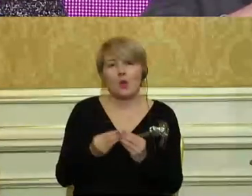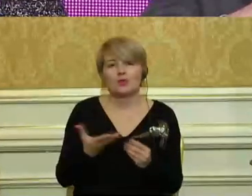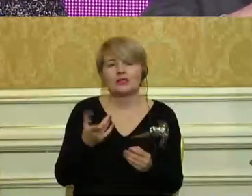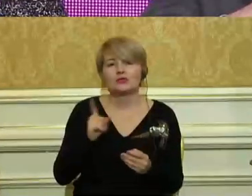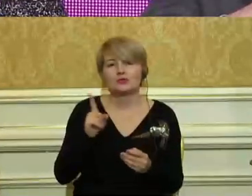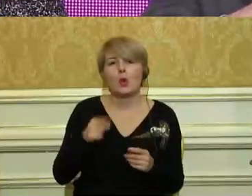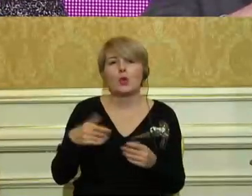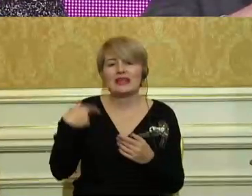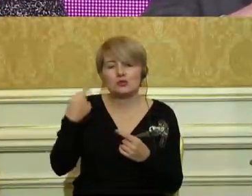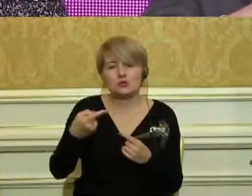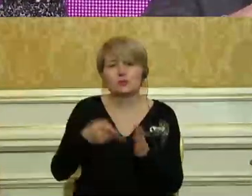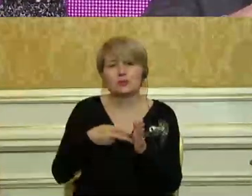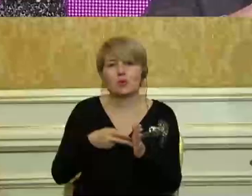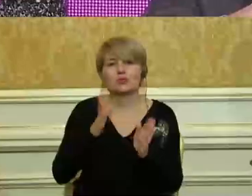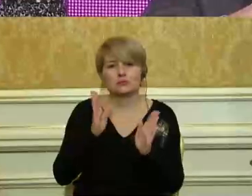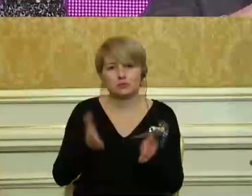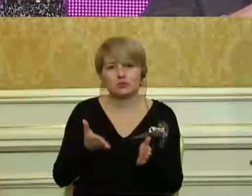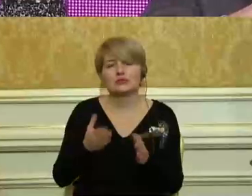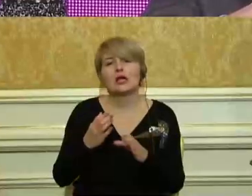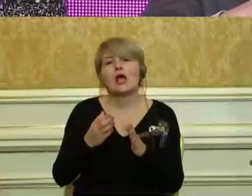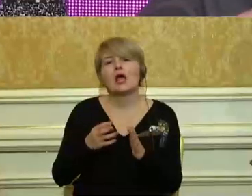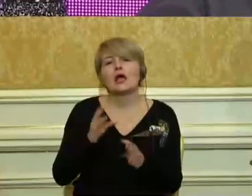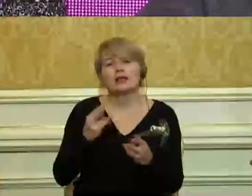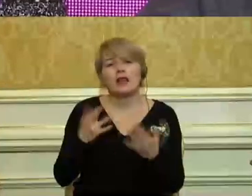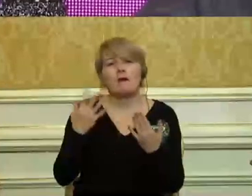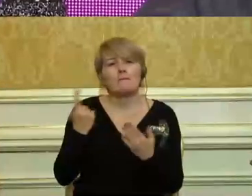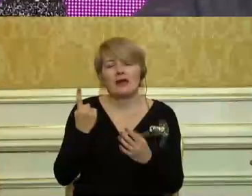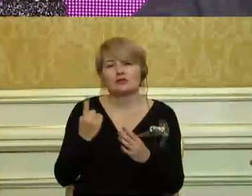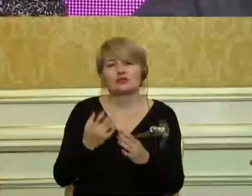will depend on yourself first of all.